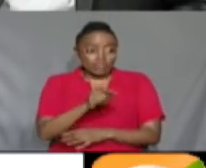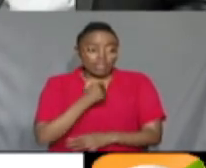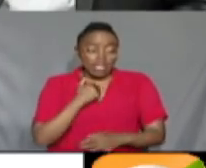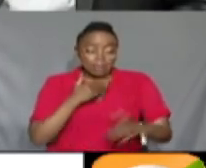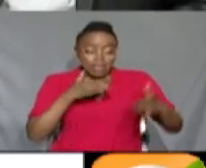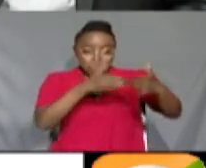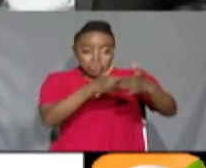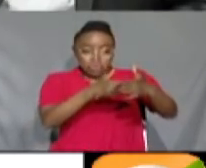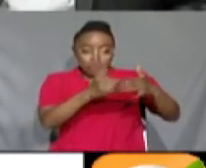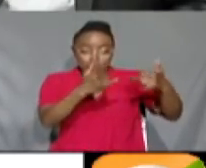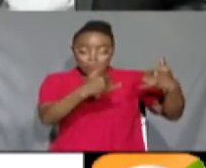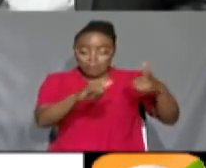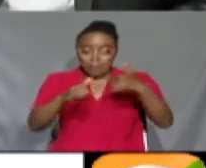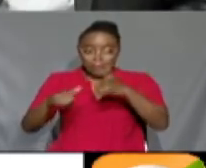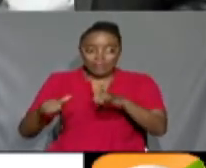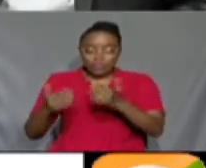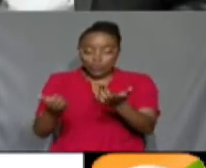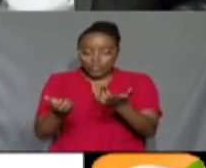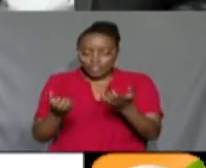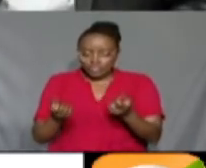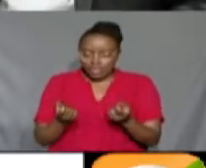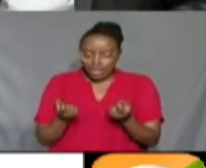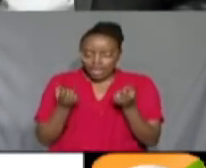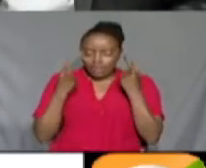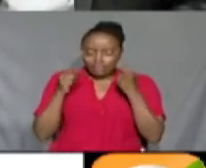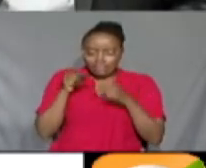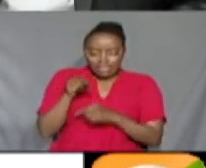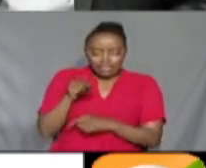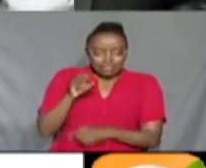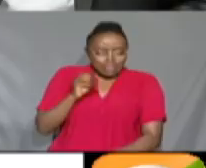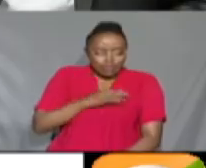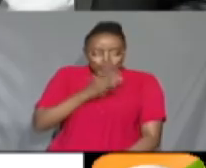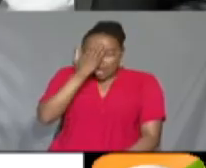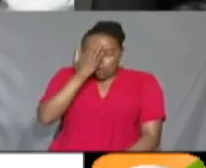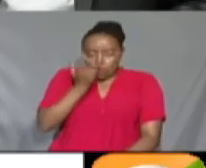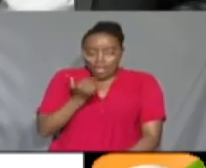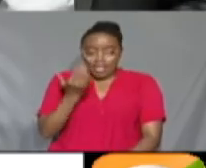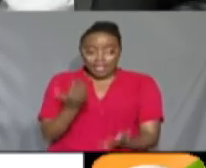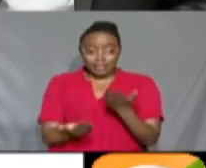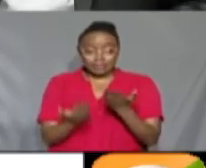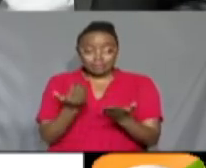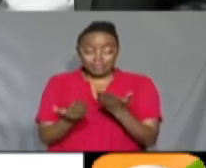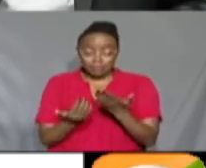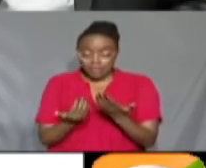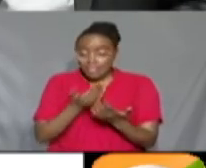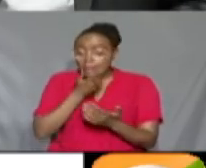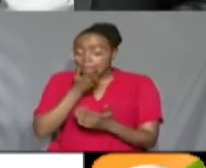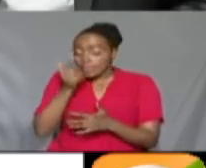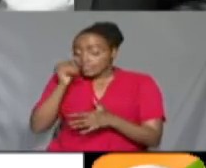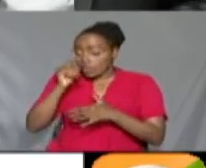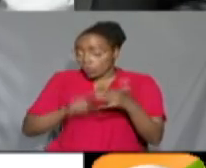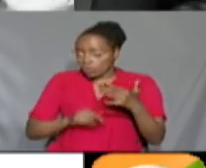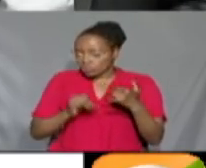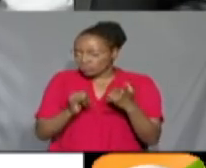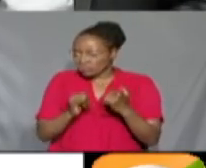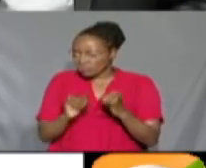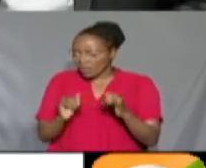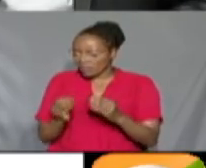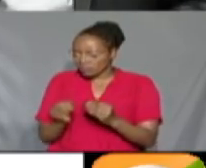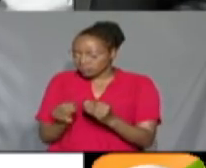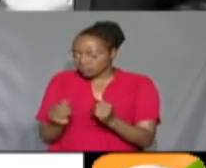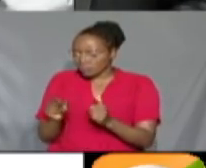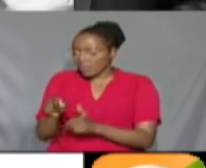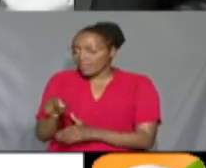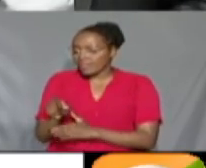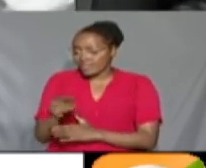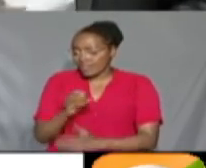implementing. And there is need to understand why that kind of fear. And perhaps even the better thing is to try and deal with that fear,